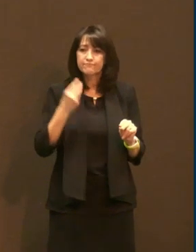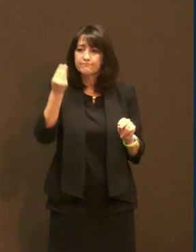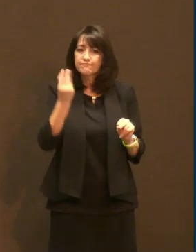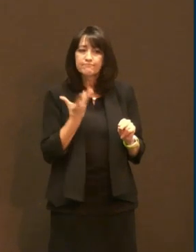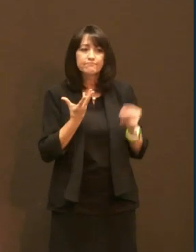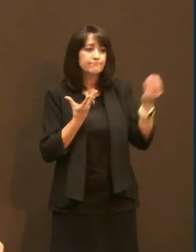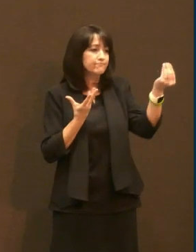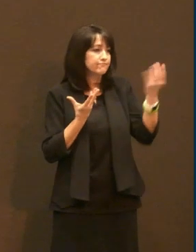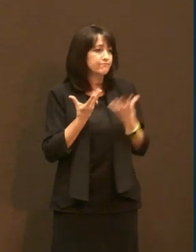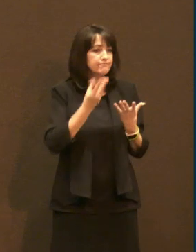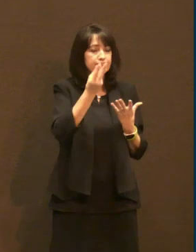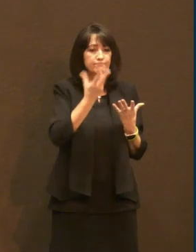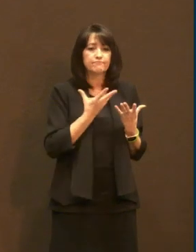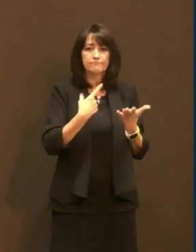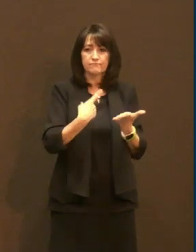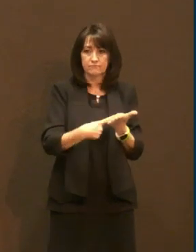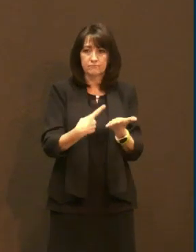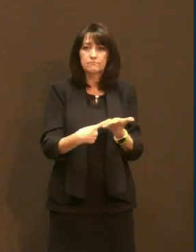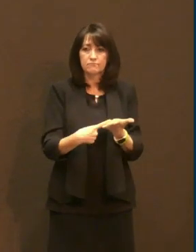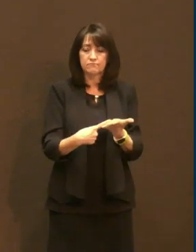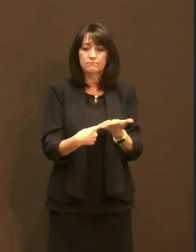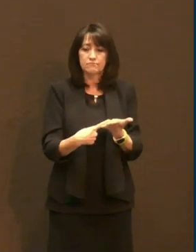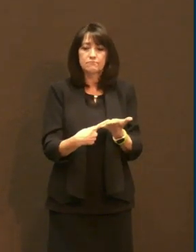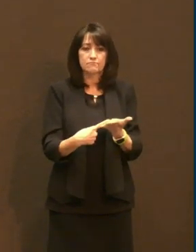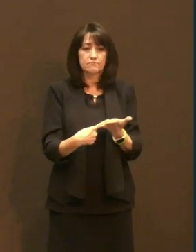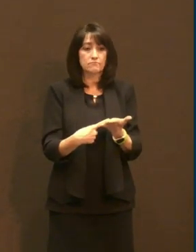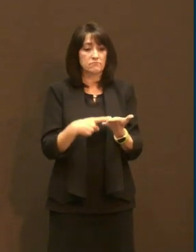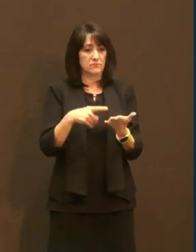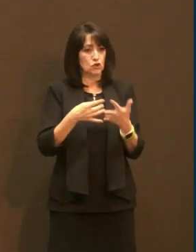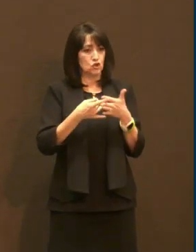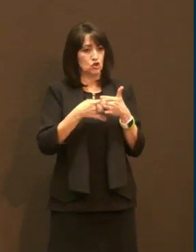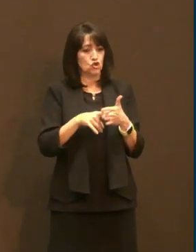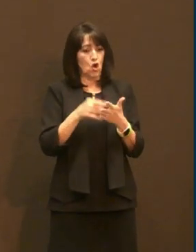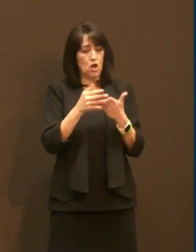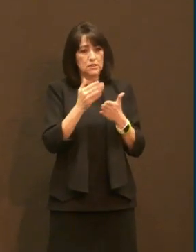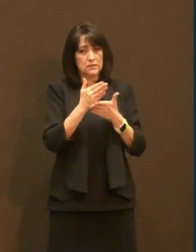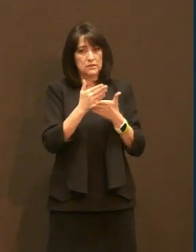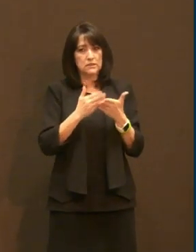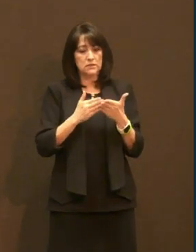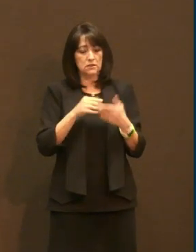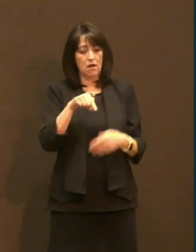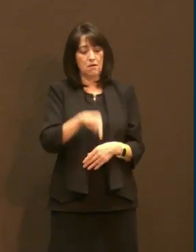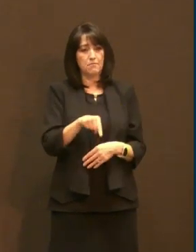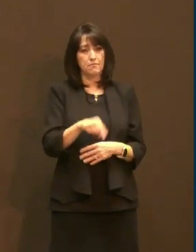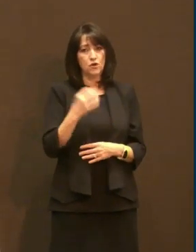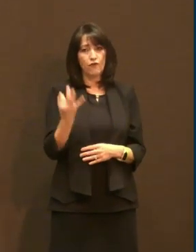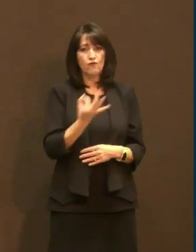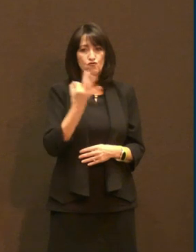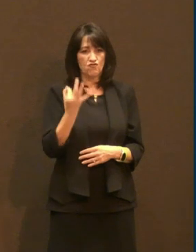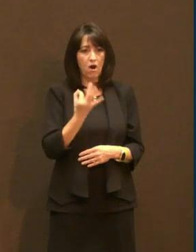so those will begin Friday. We've been making them public today.